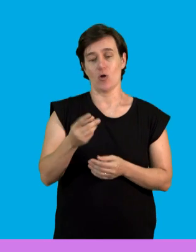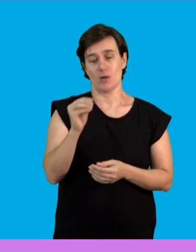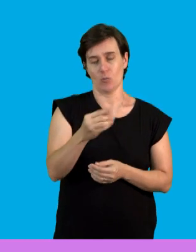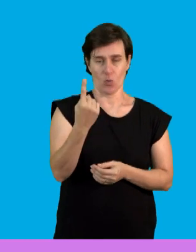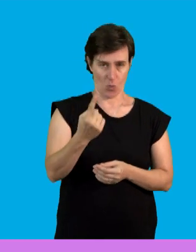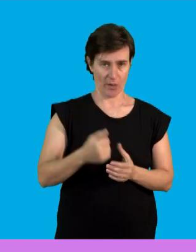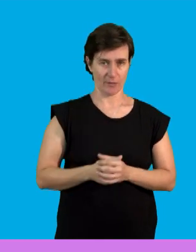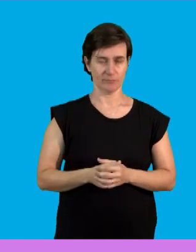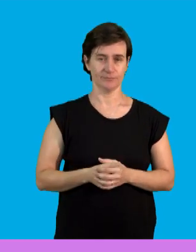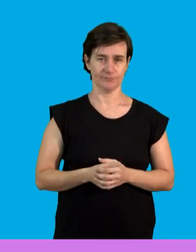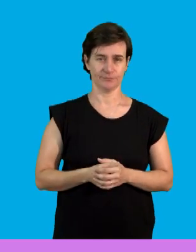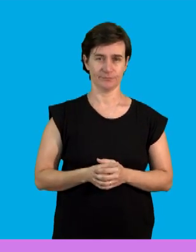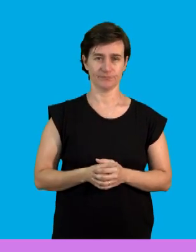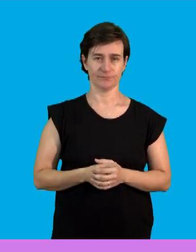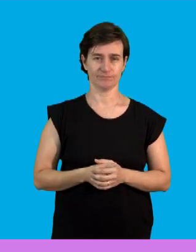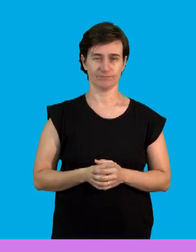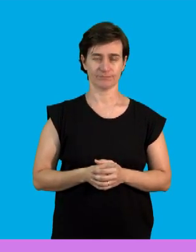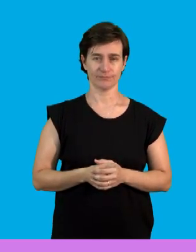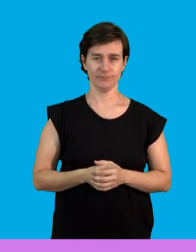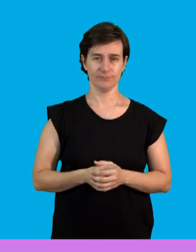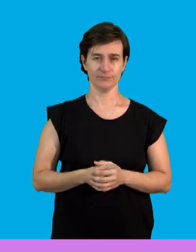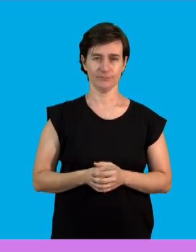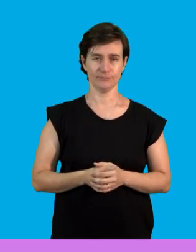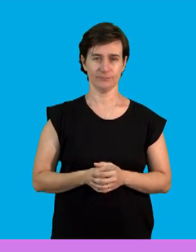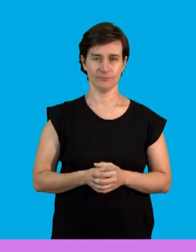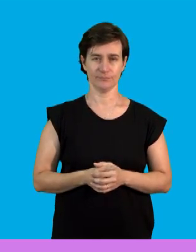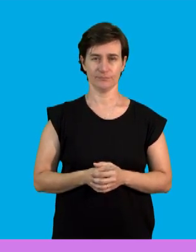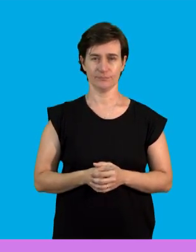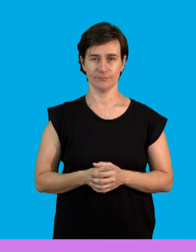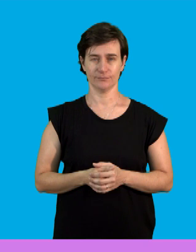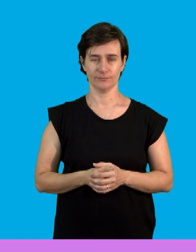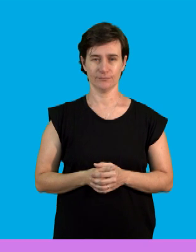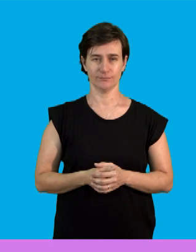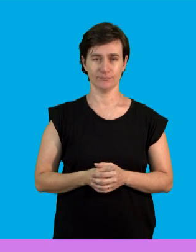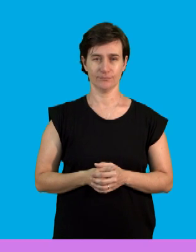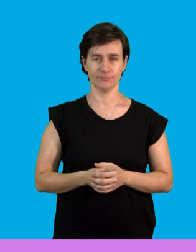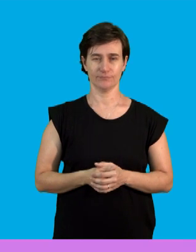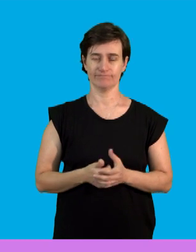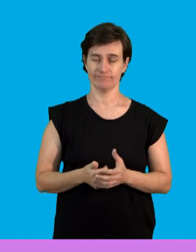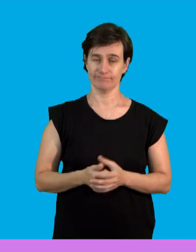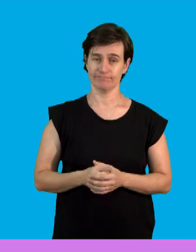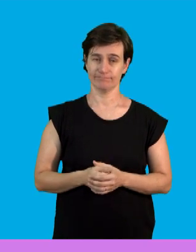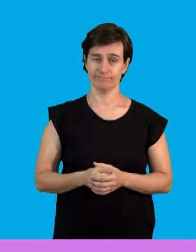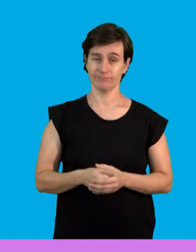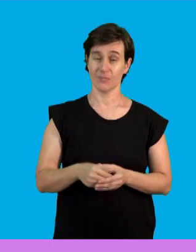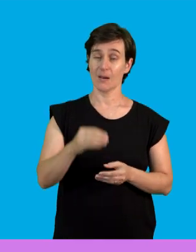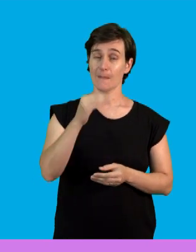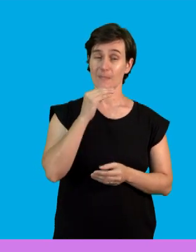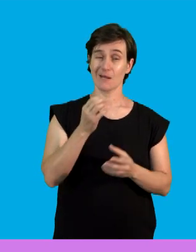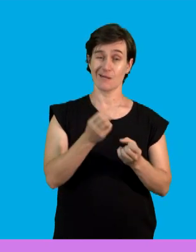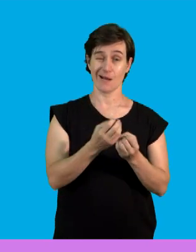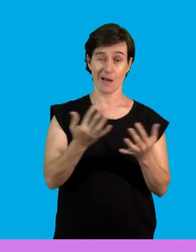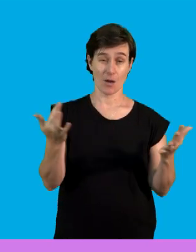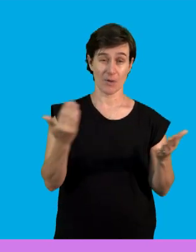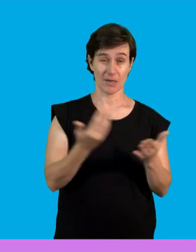to be 1, because it's a bit more than half of it. It's 1.96, so we are going for